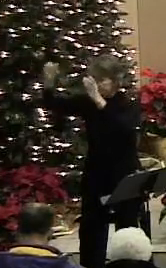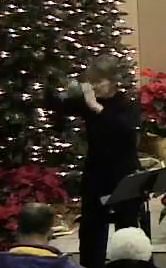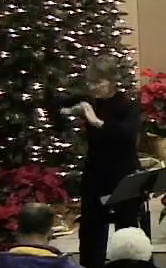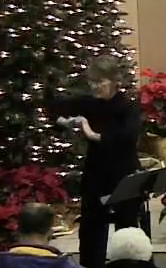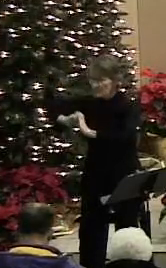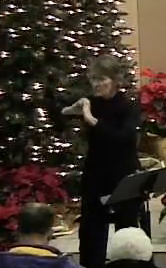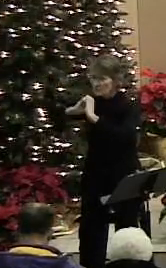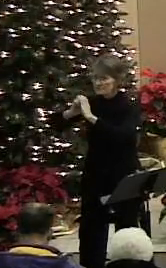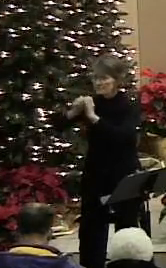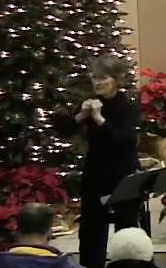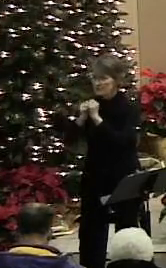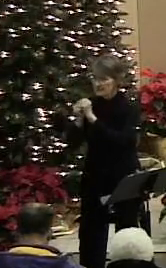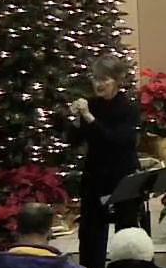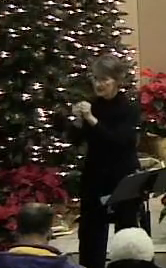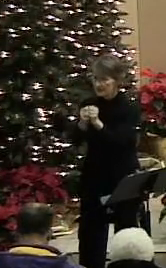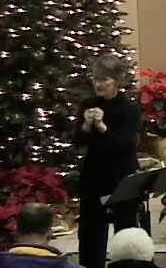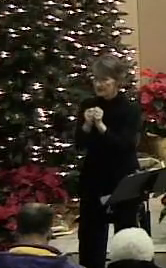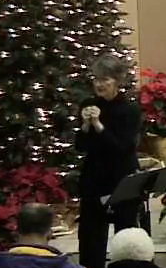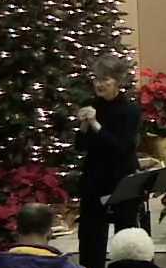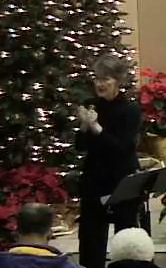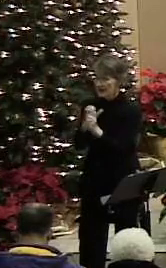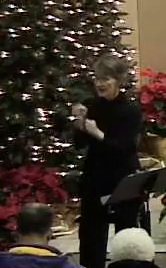worship together with